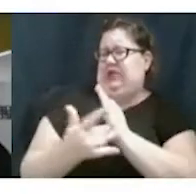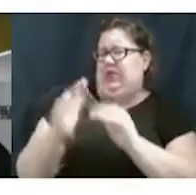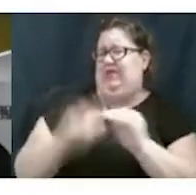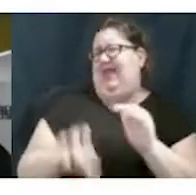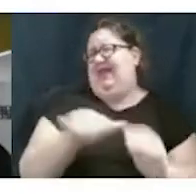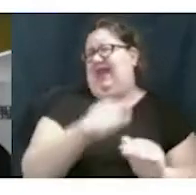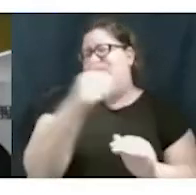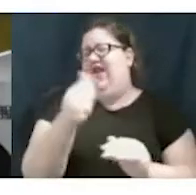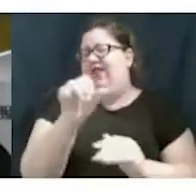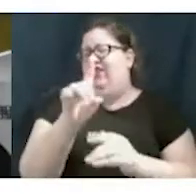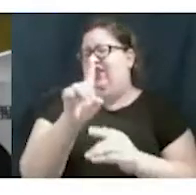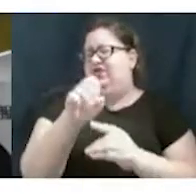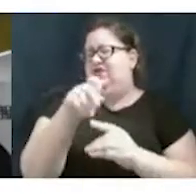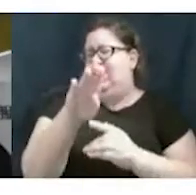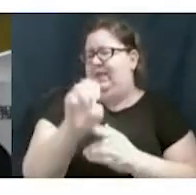other Adobe